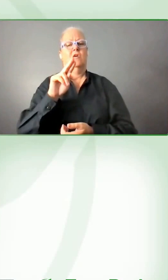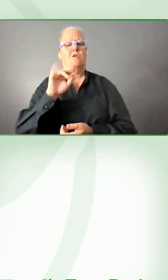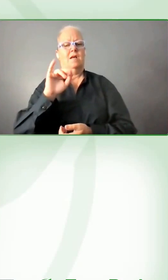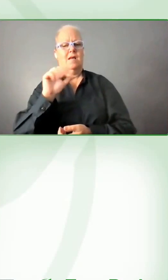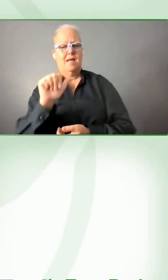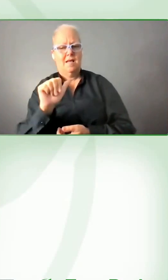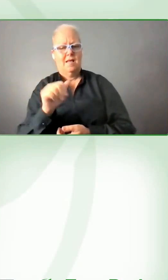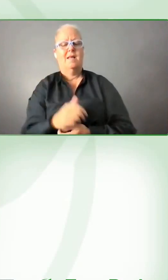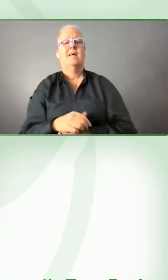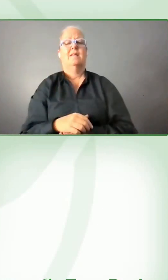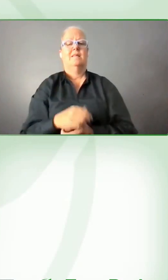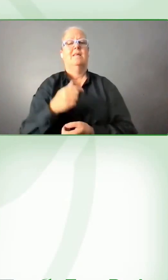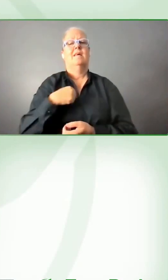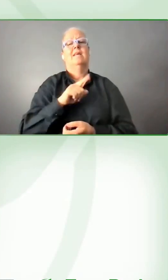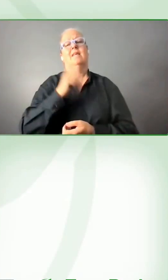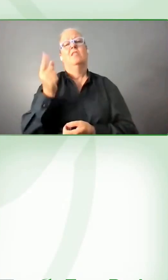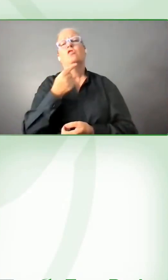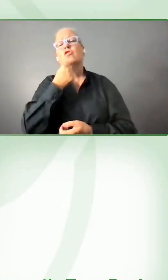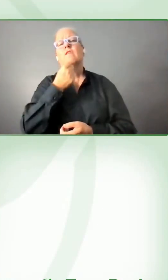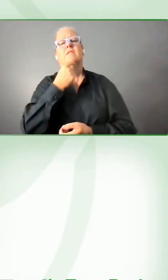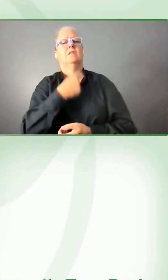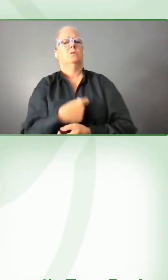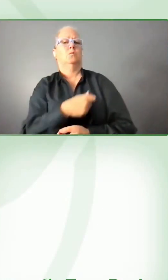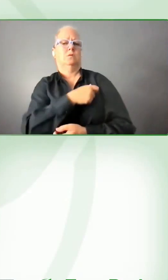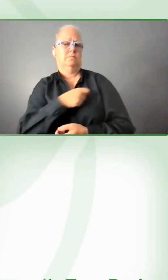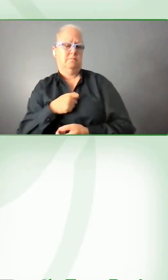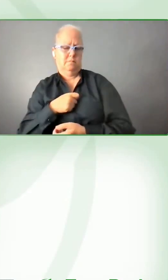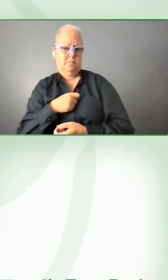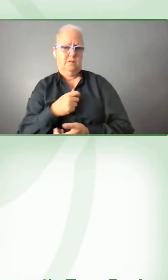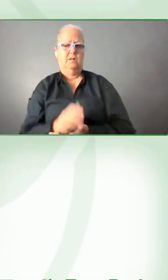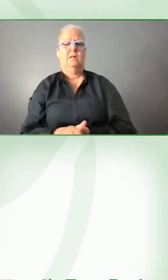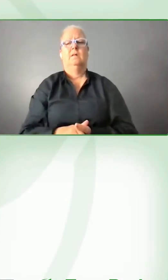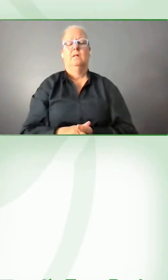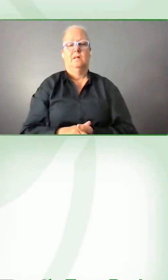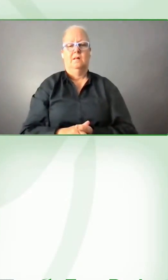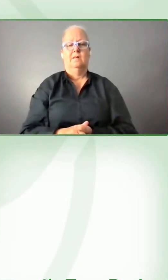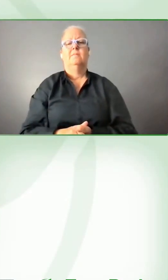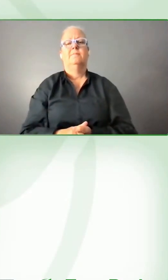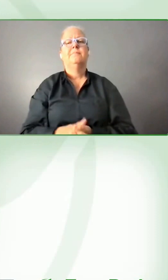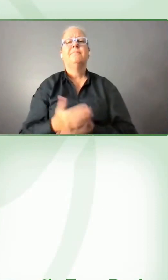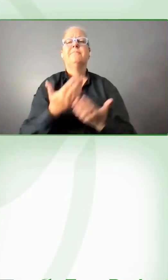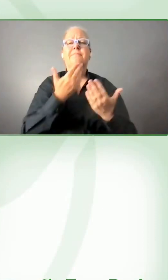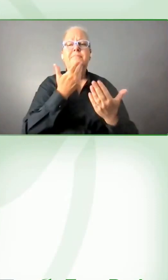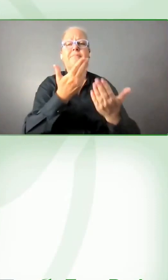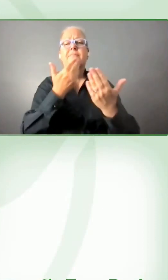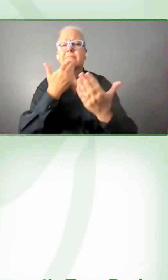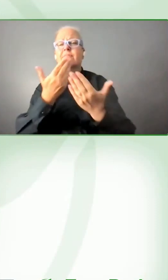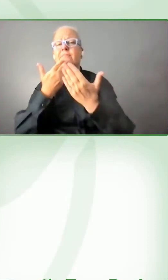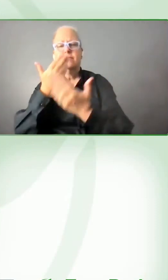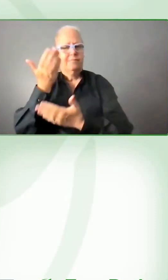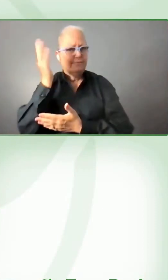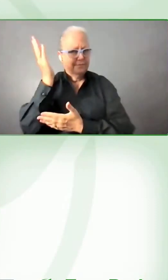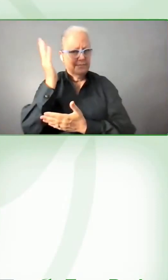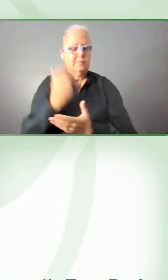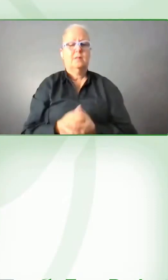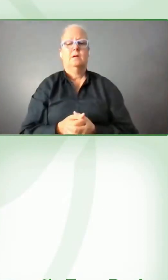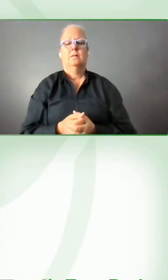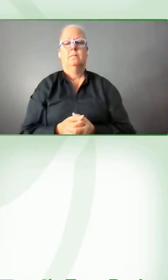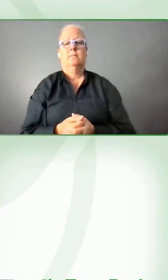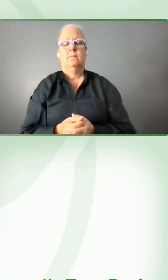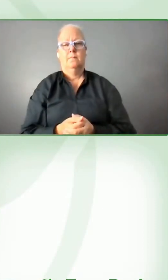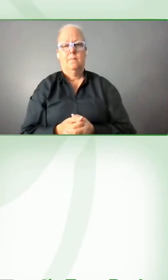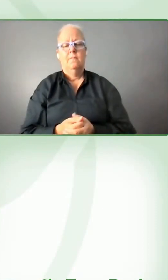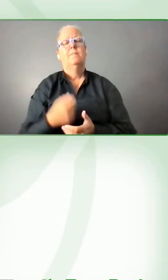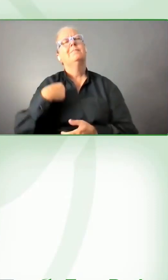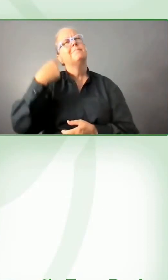in Geneva. Thanks a lot for all the different presentations. There's one thing I'm always reflecting when I'm